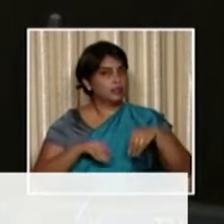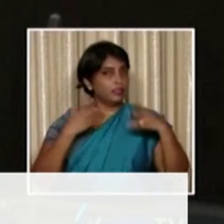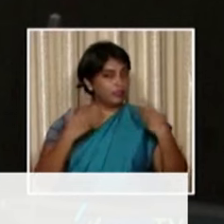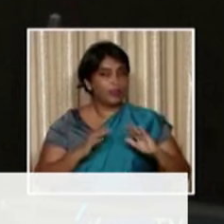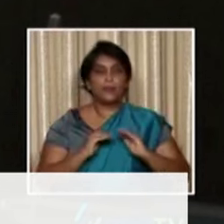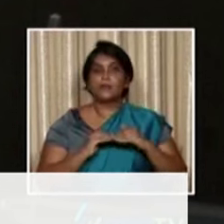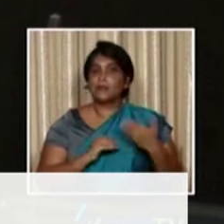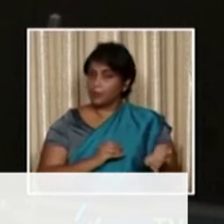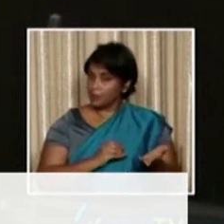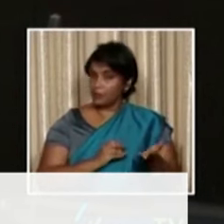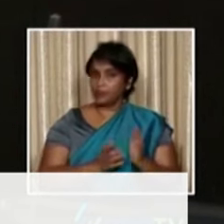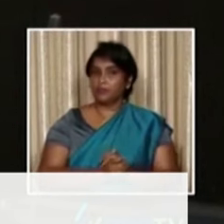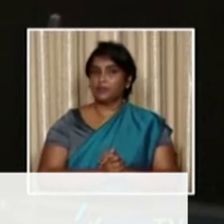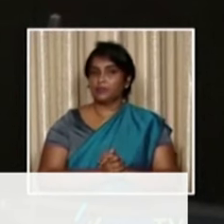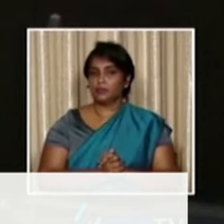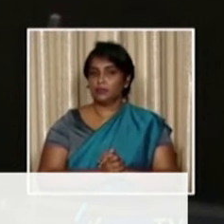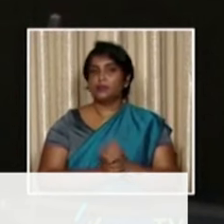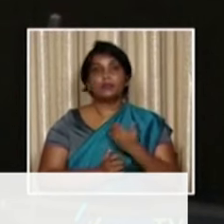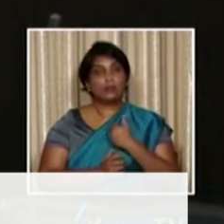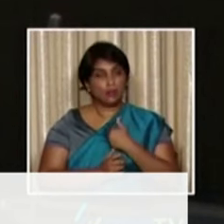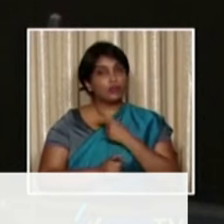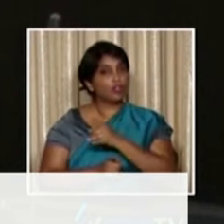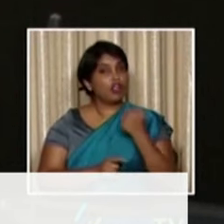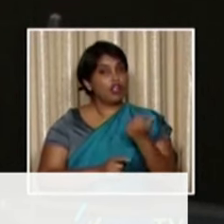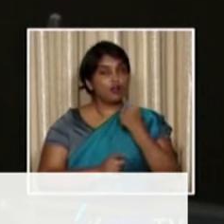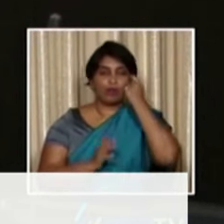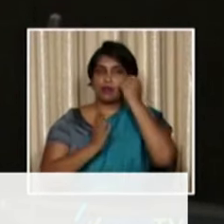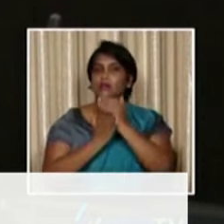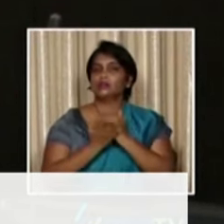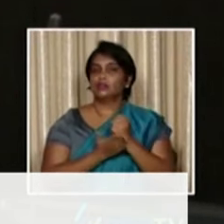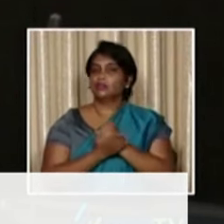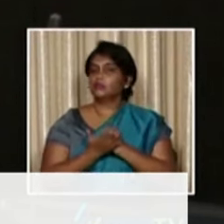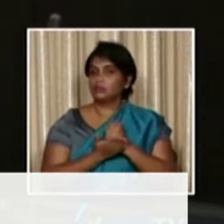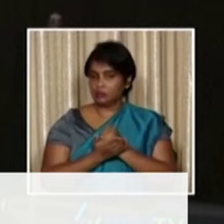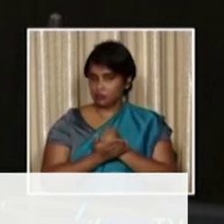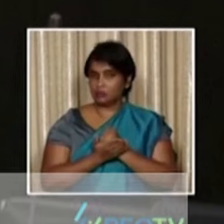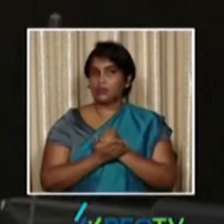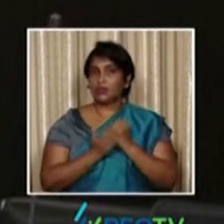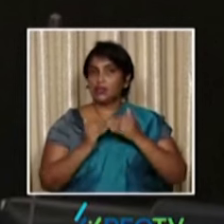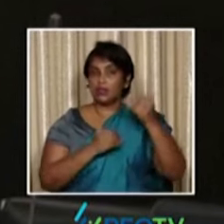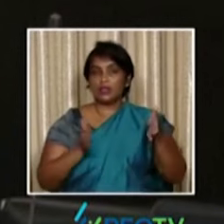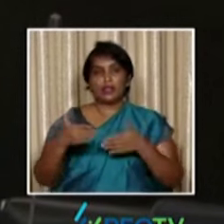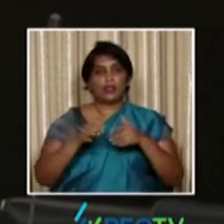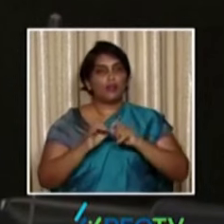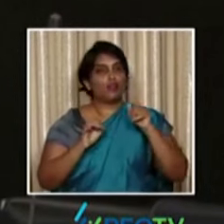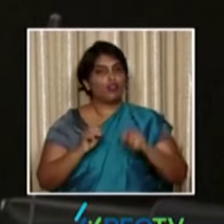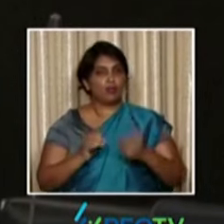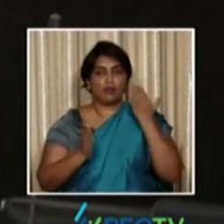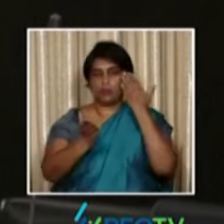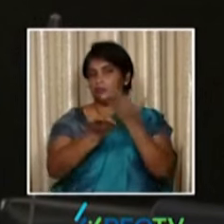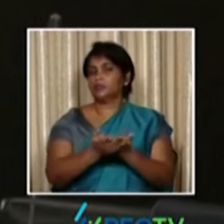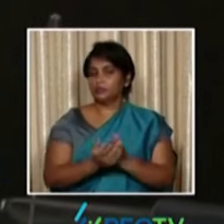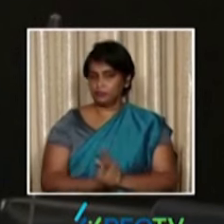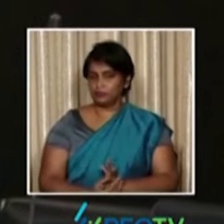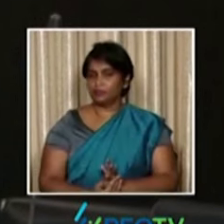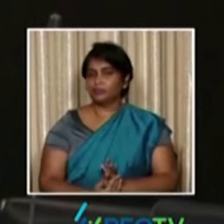I will present all new proposals at the next cabinet meeting. After that, they will be announced. I don't think anyone will challenge those proposals